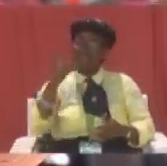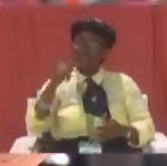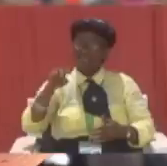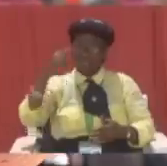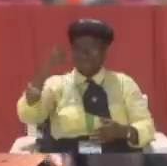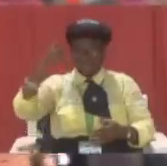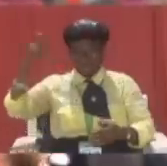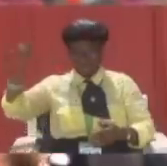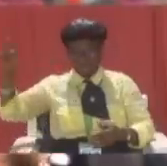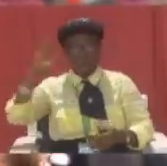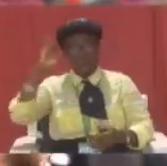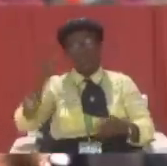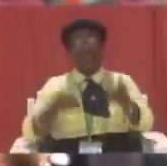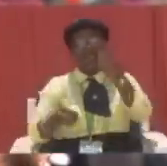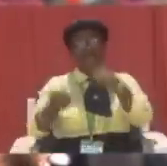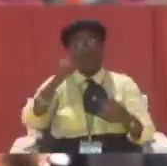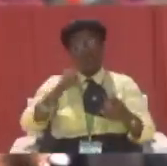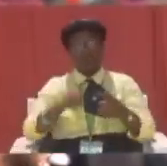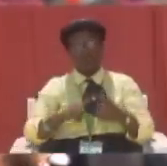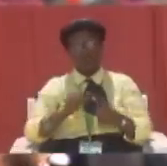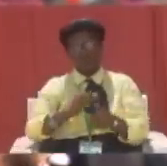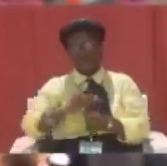pass.